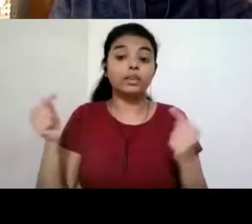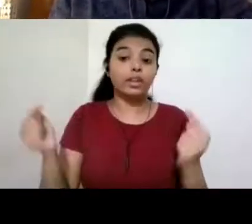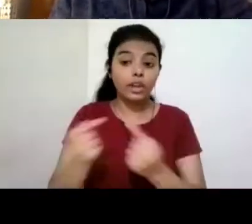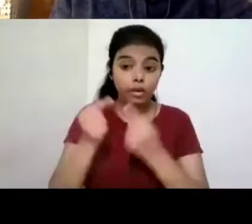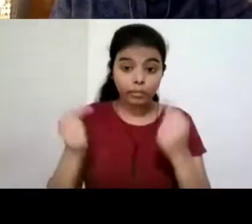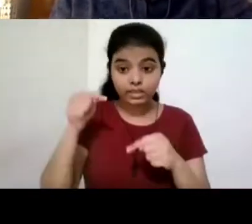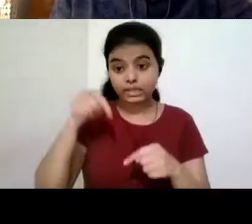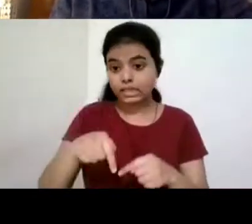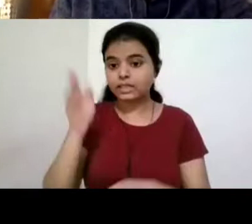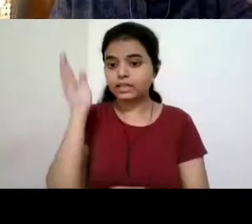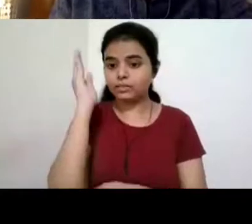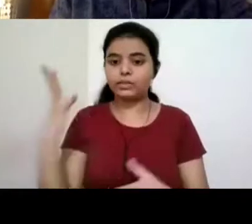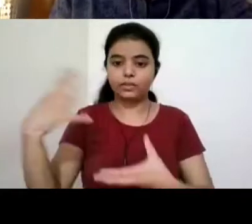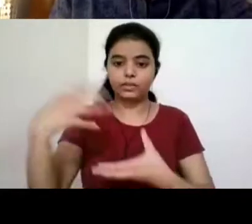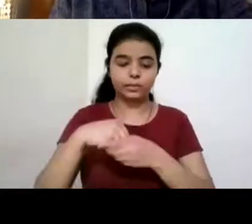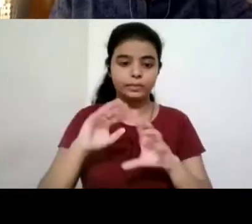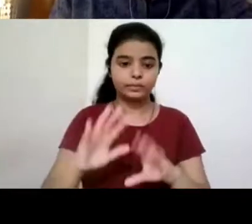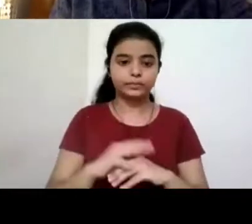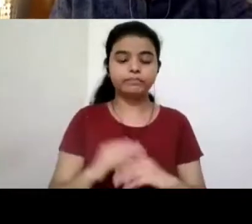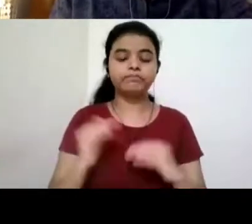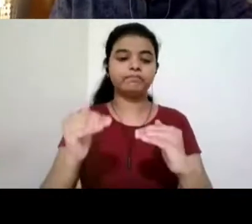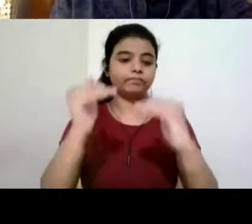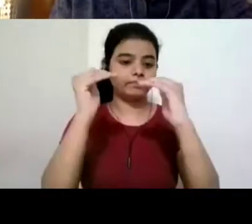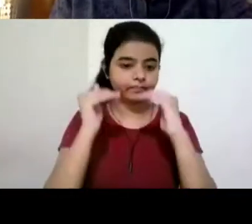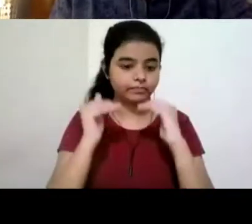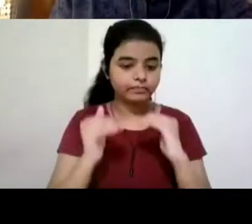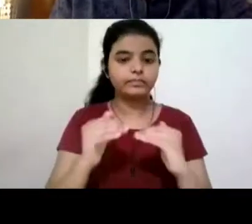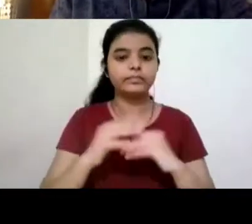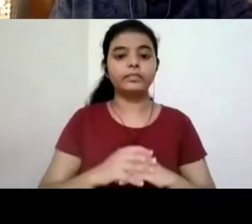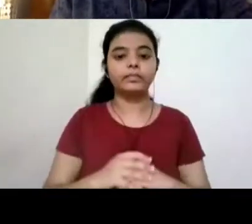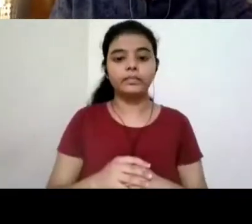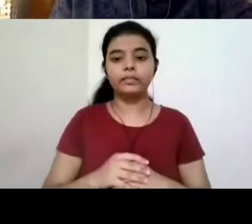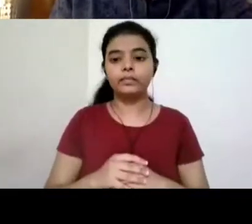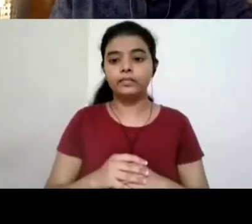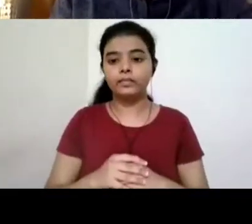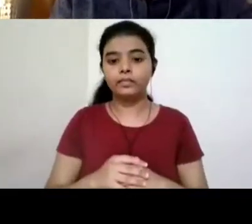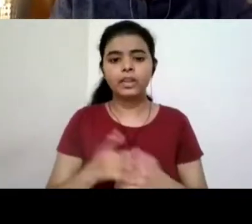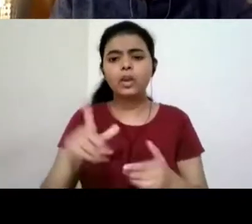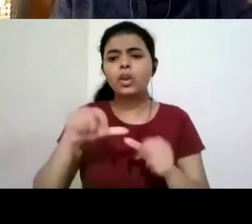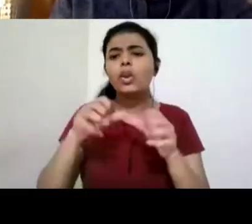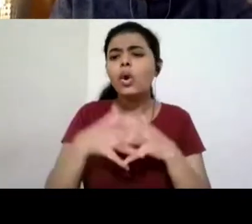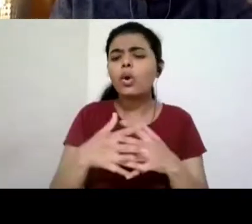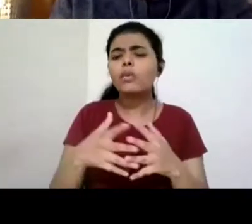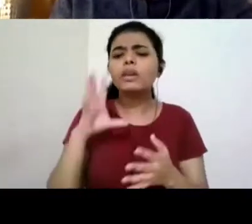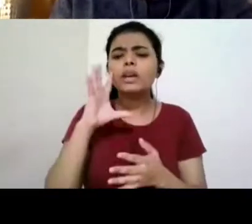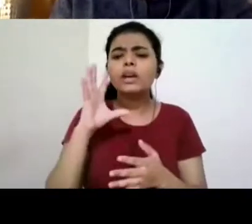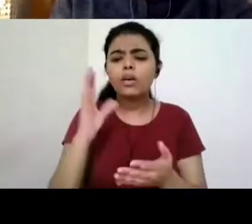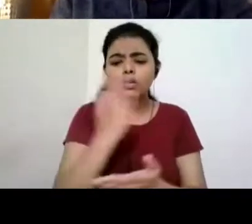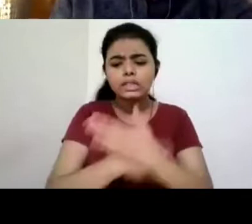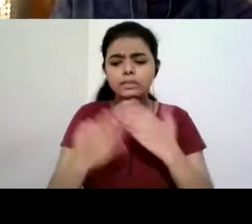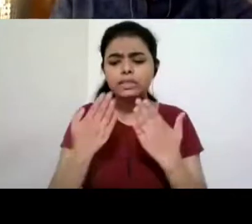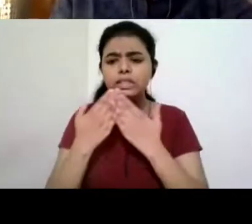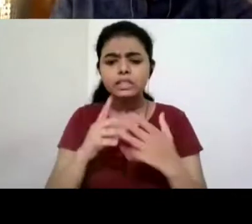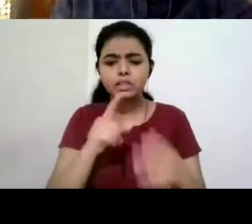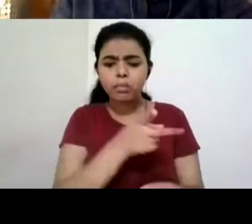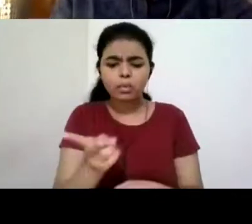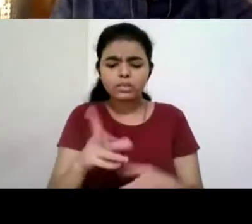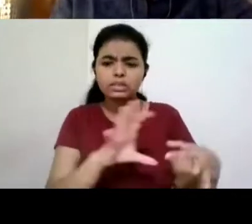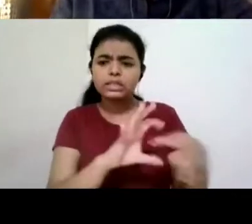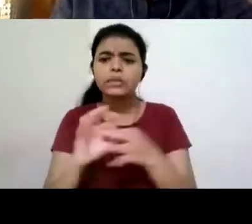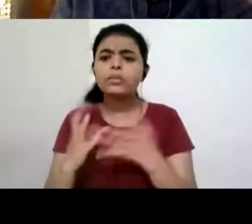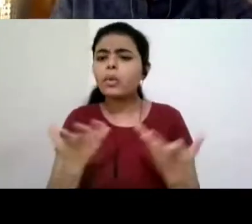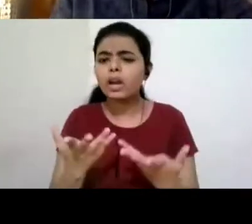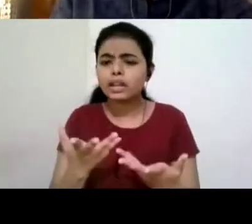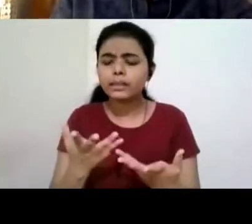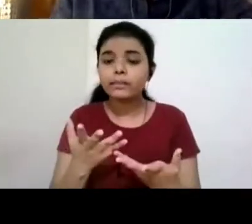up this evening. Then I proceed from there to look at why law needs to engage with disability studies, how this